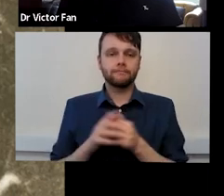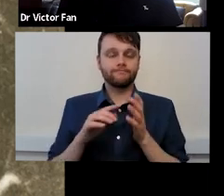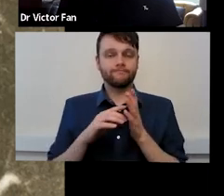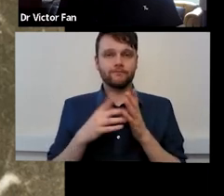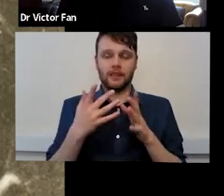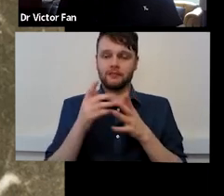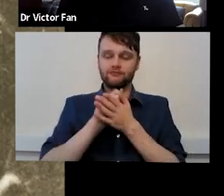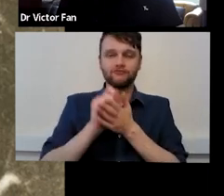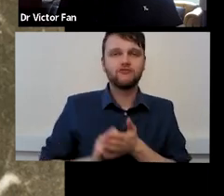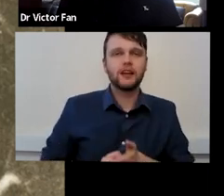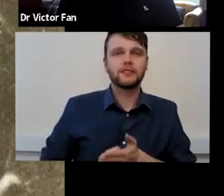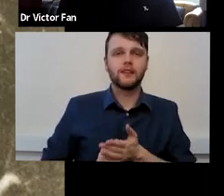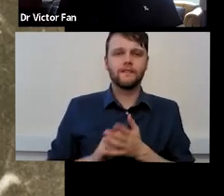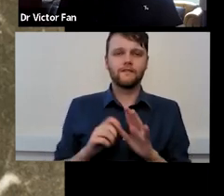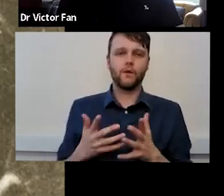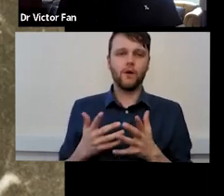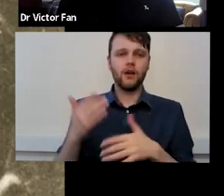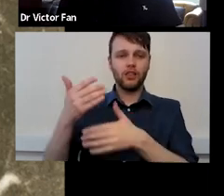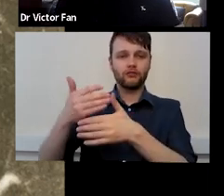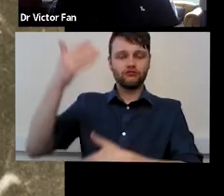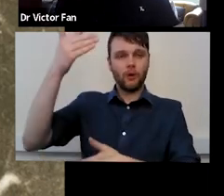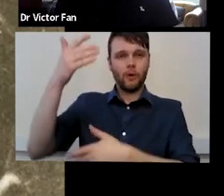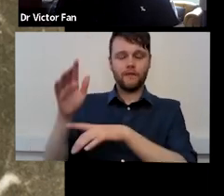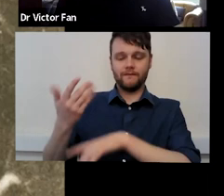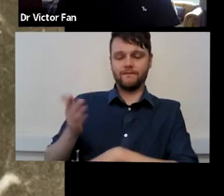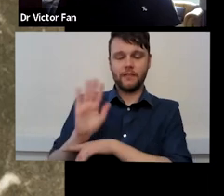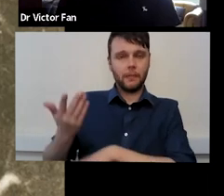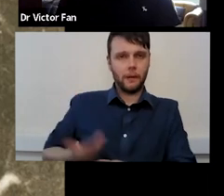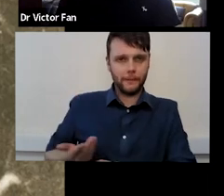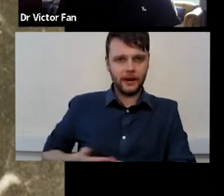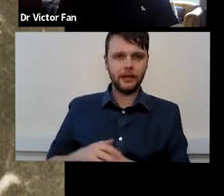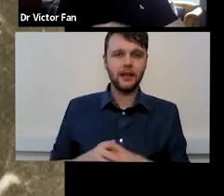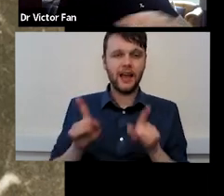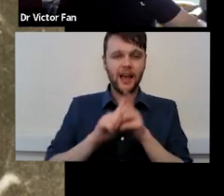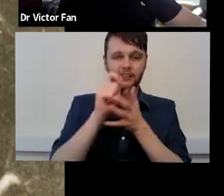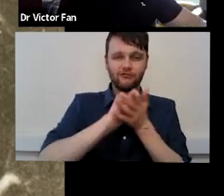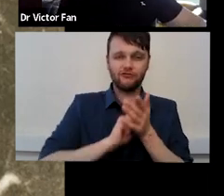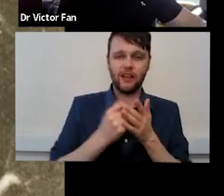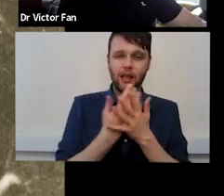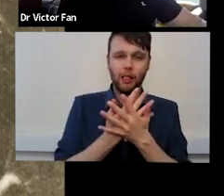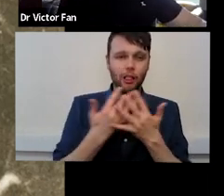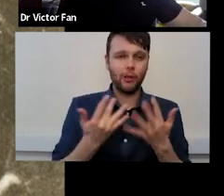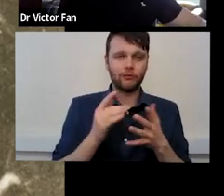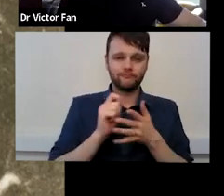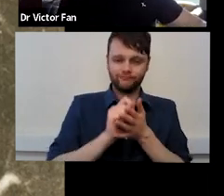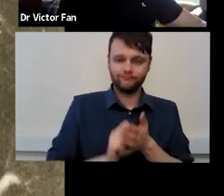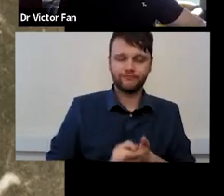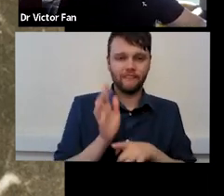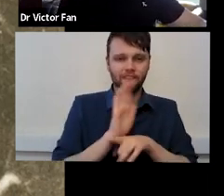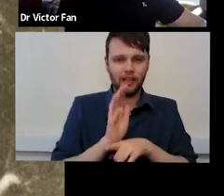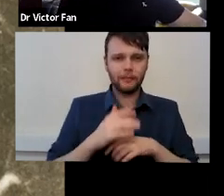screenwriter for Great War Film Company and wrote many films made by precisely Li